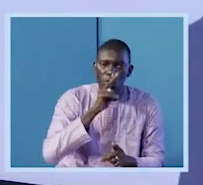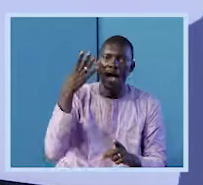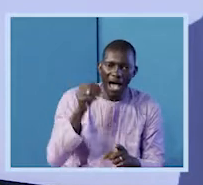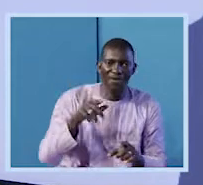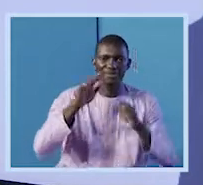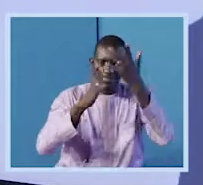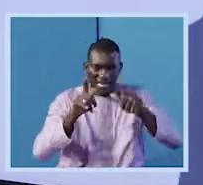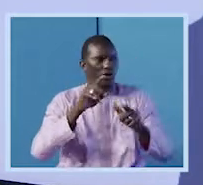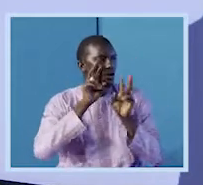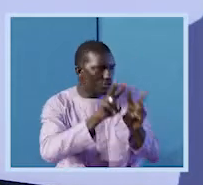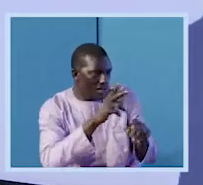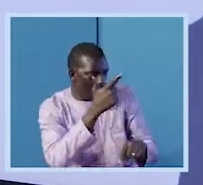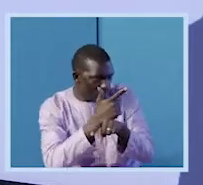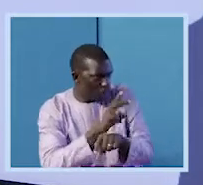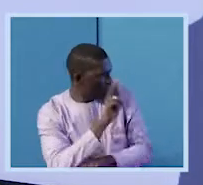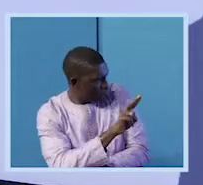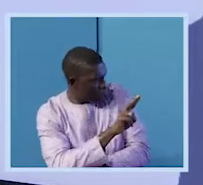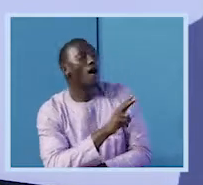learning by seeing the movement of